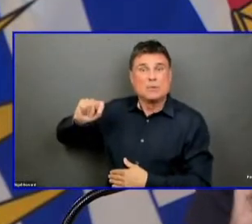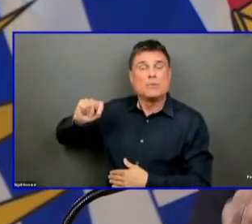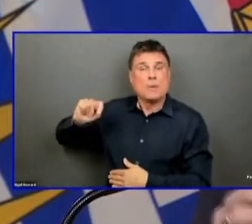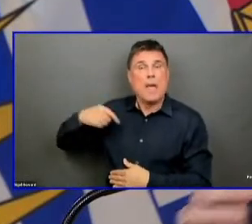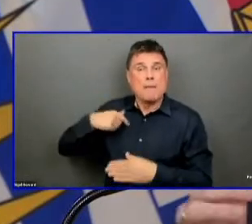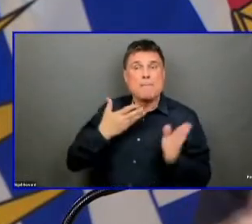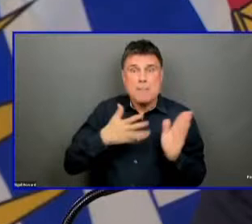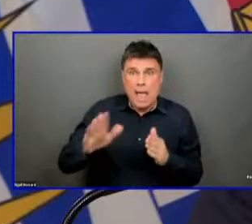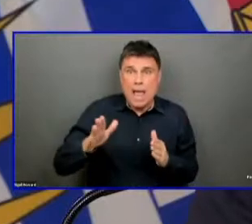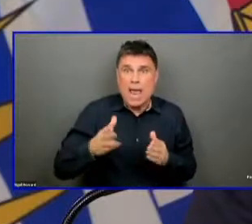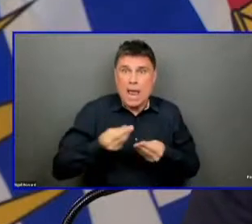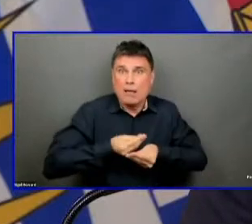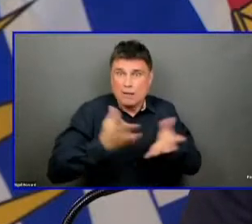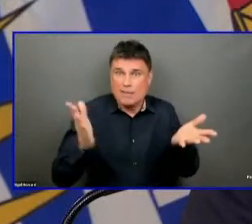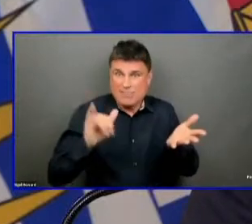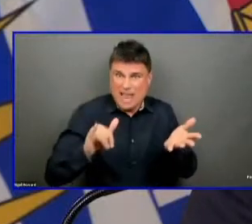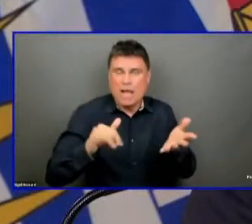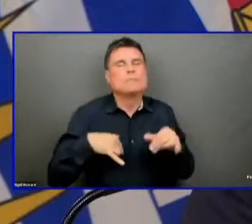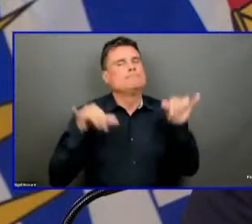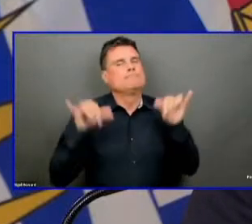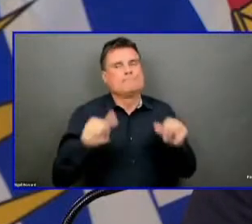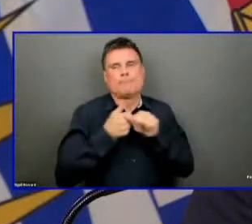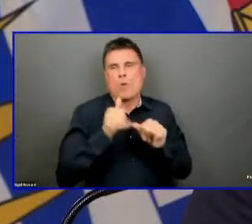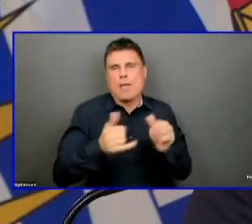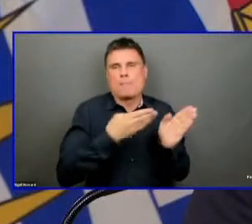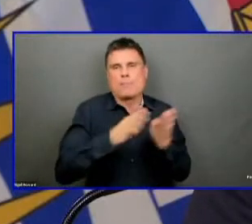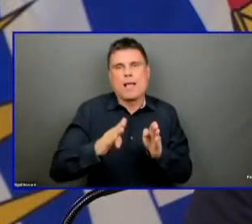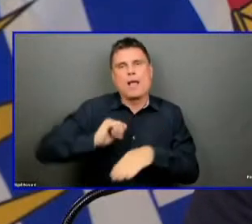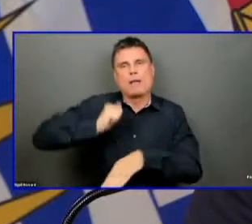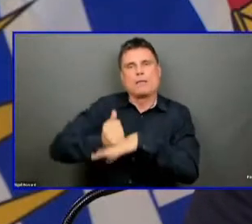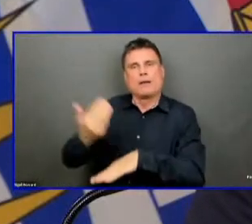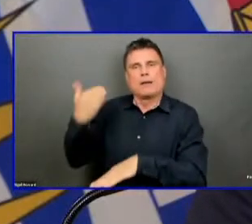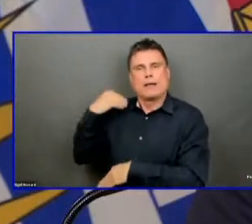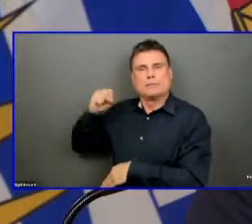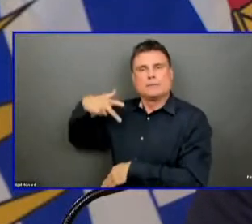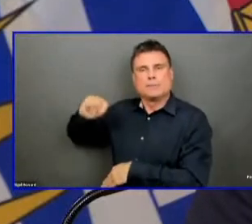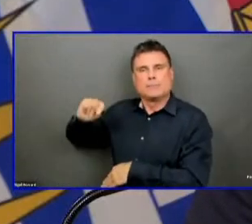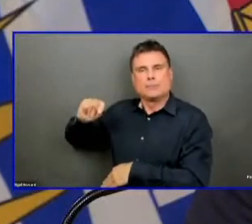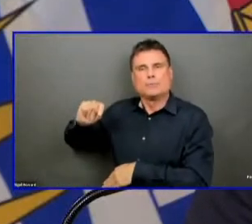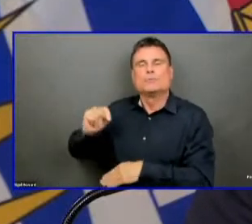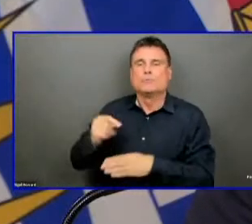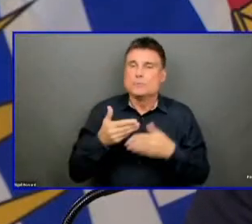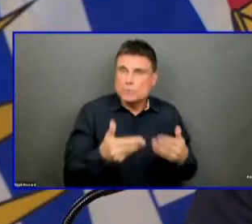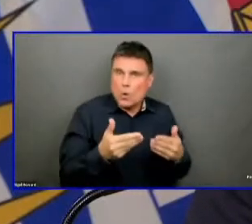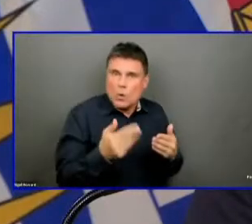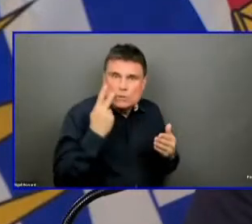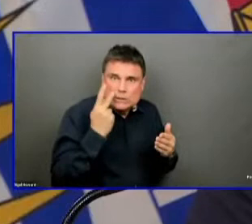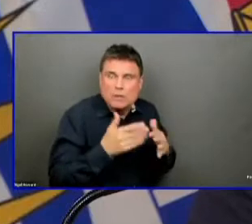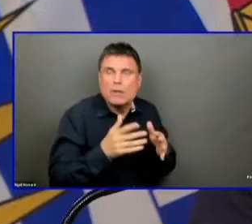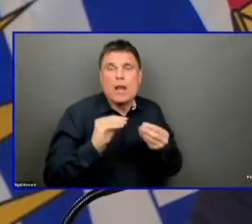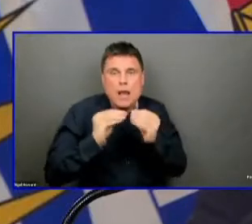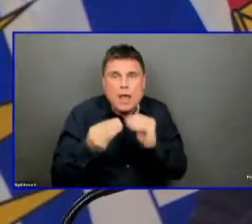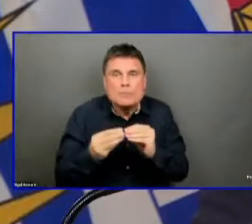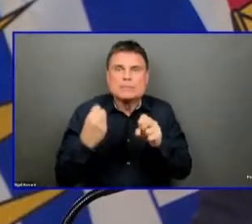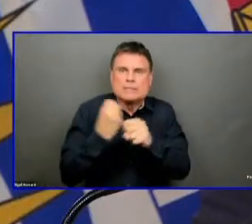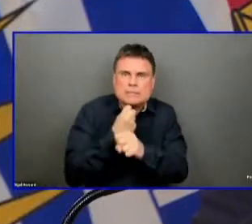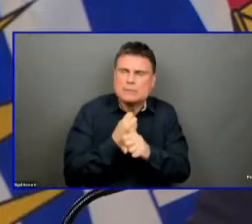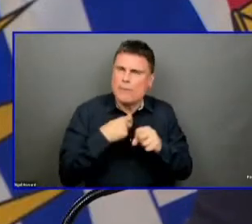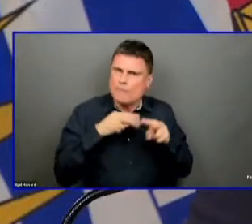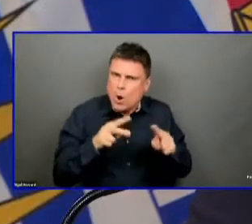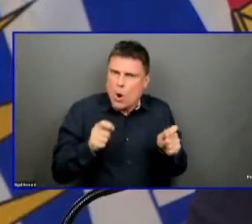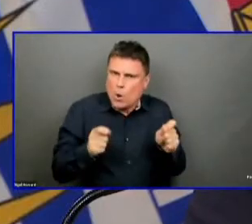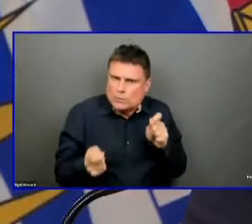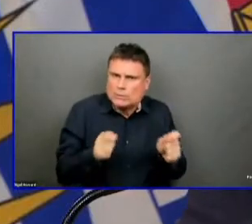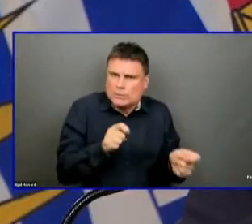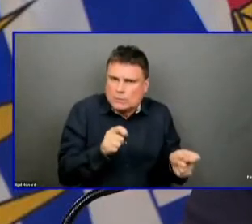the metrics that we are using. We also have a very strong network around the province to support